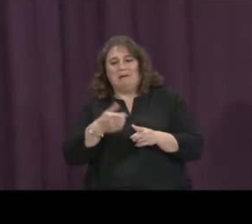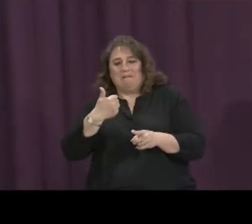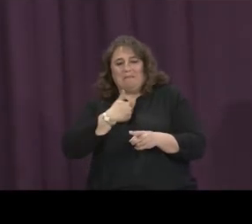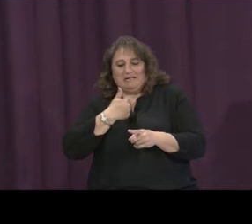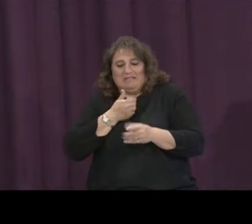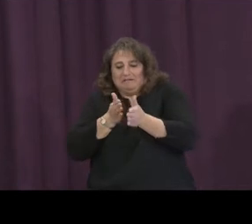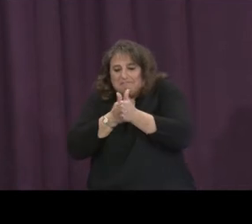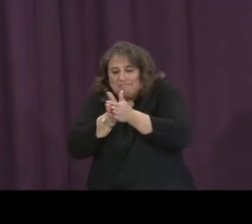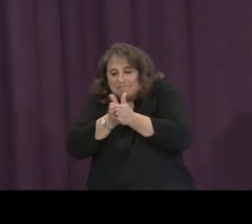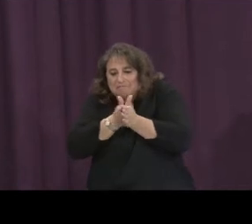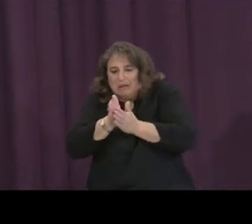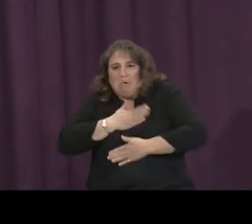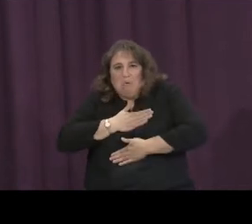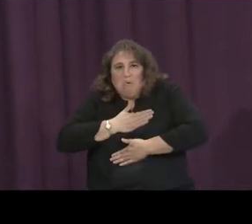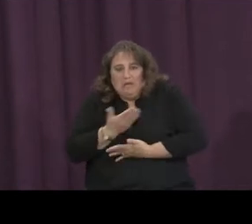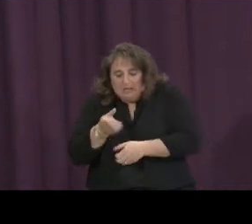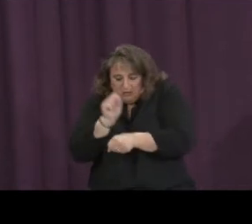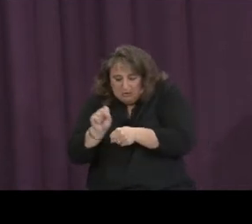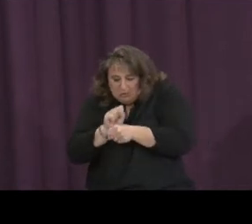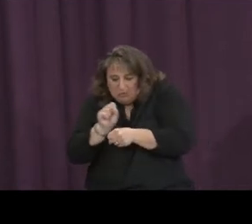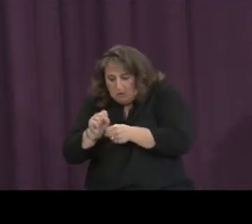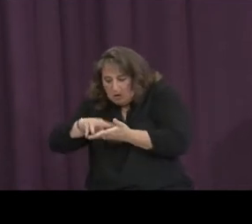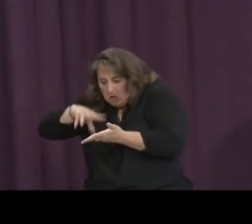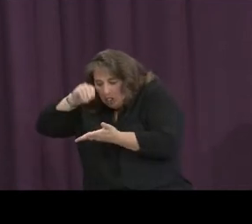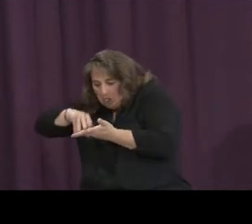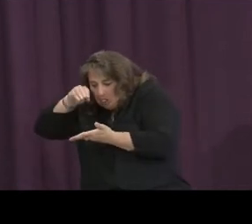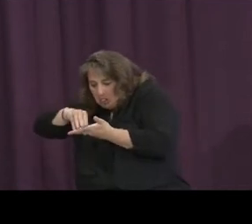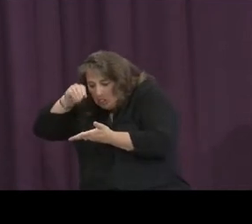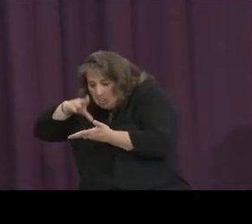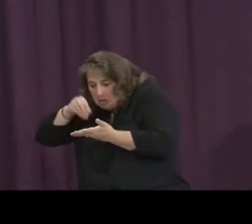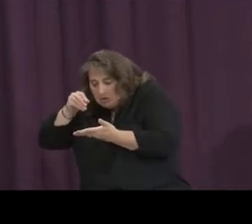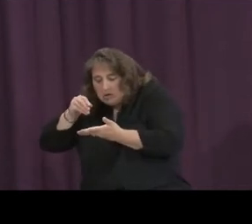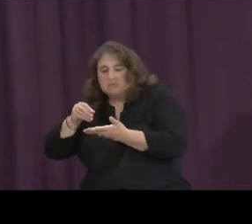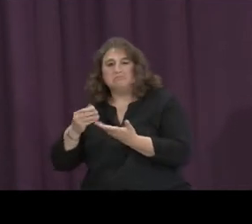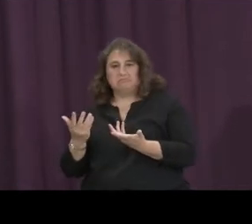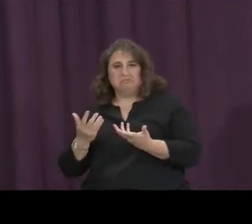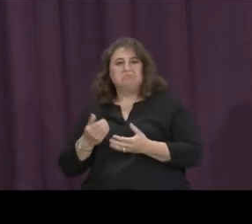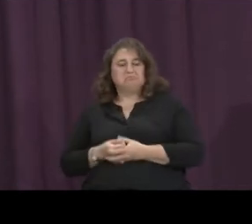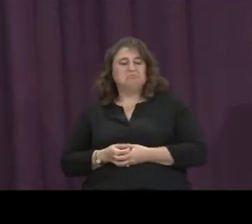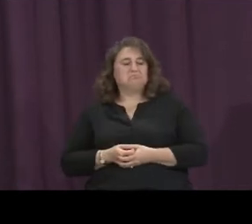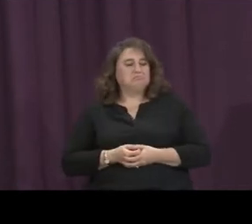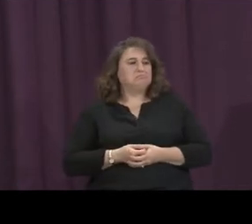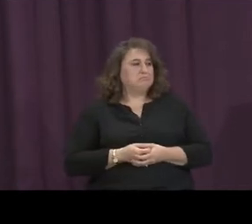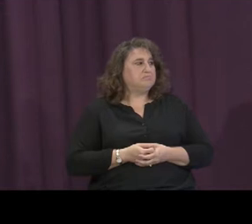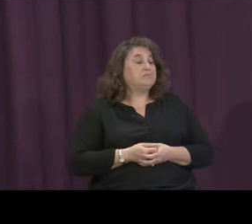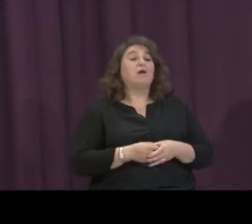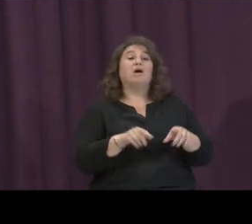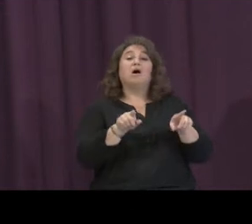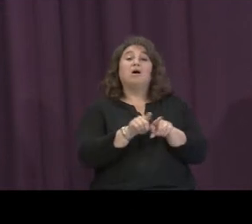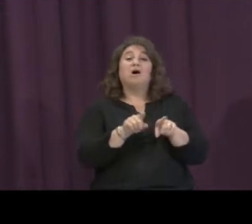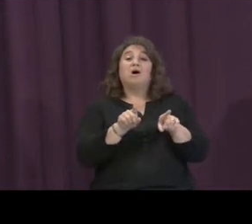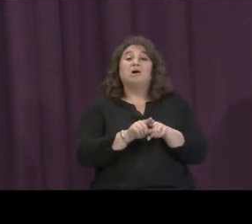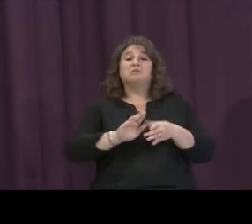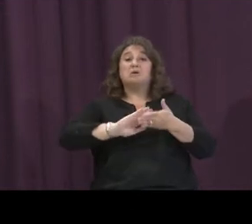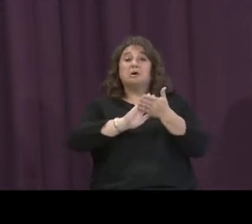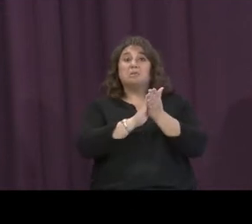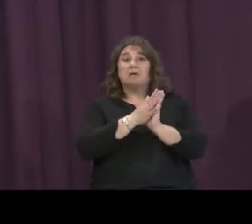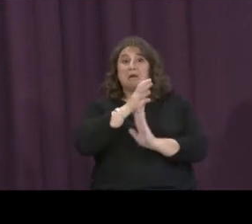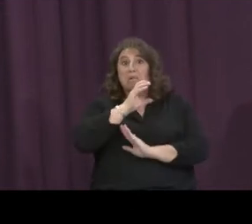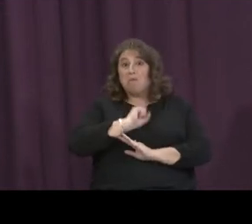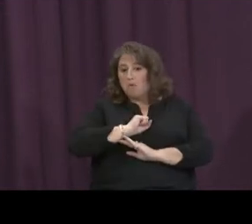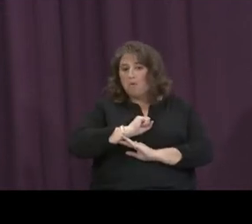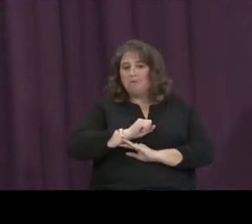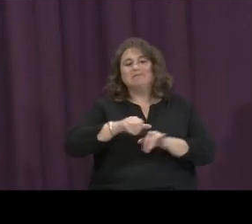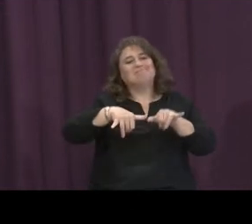So, it's, it's interesting where that can go. Right. Oh, yeah. You know, and as we get older, we certainly can learn.